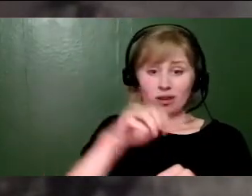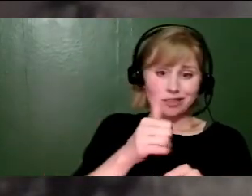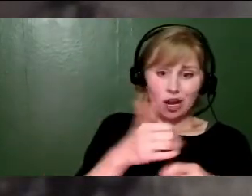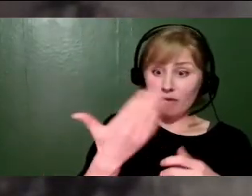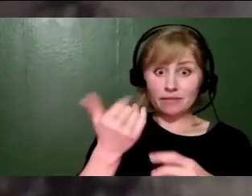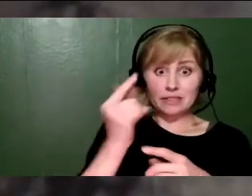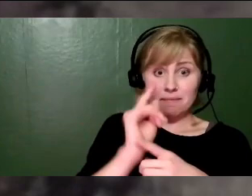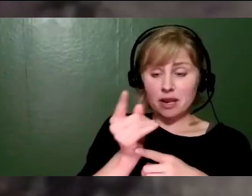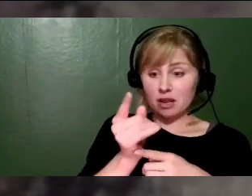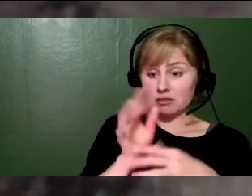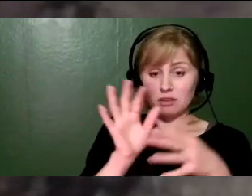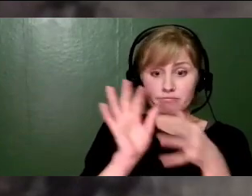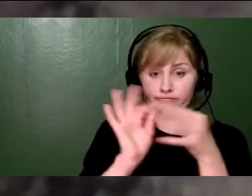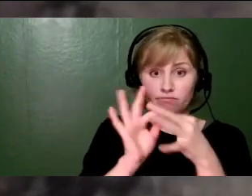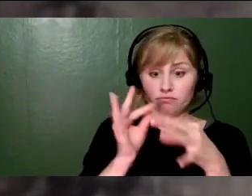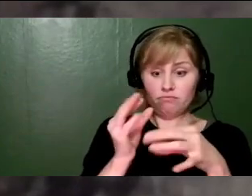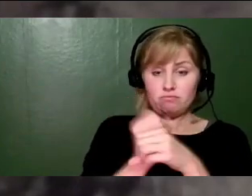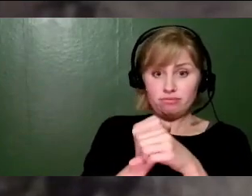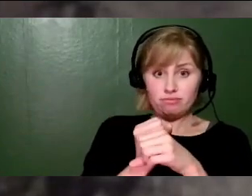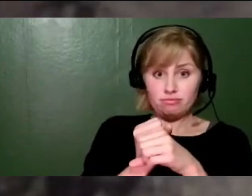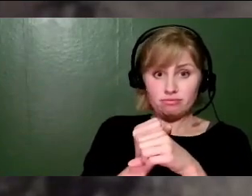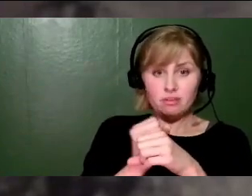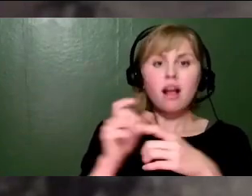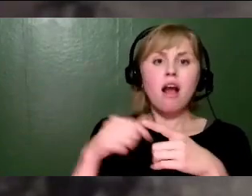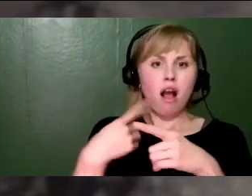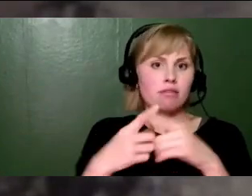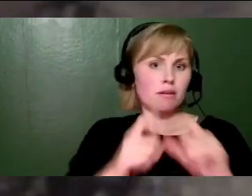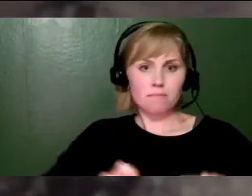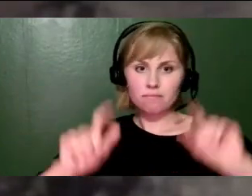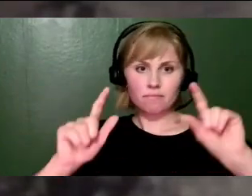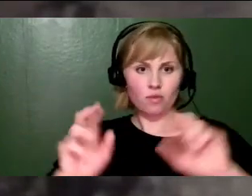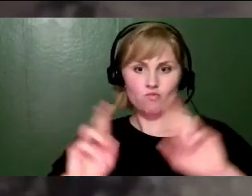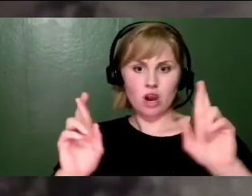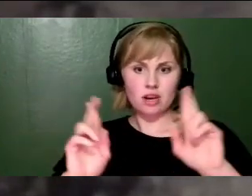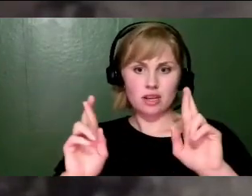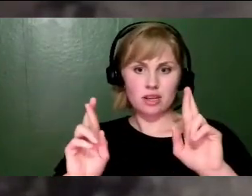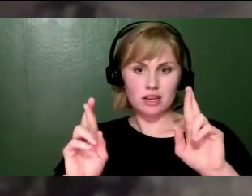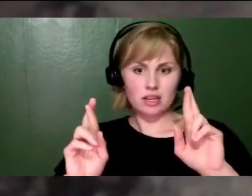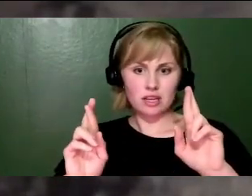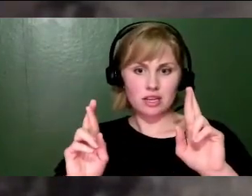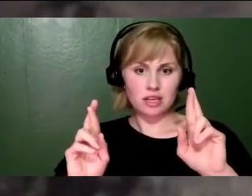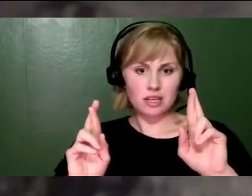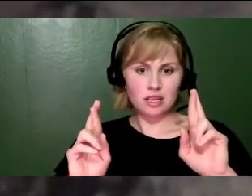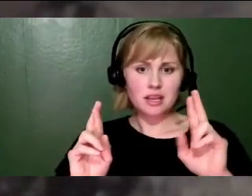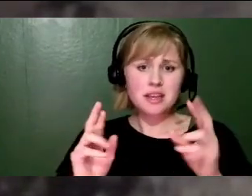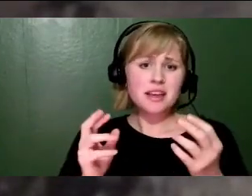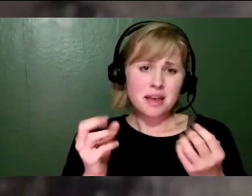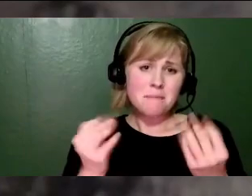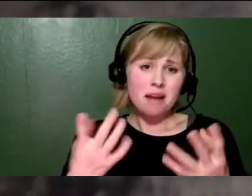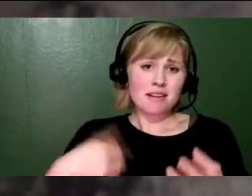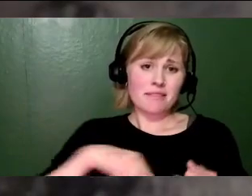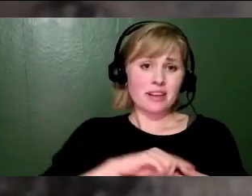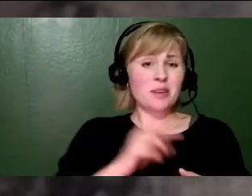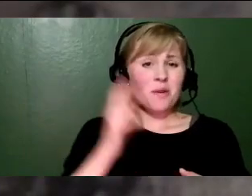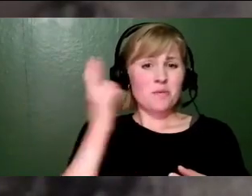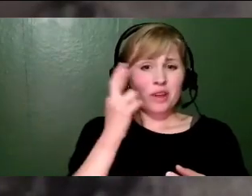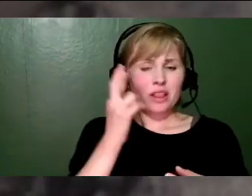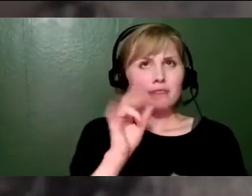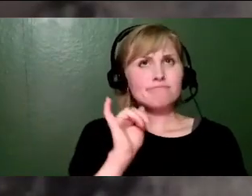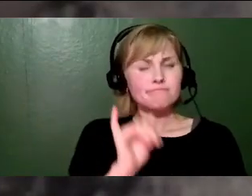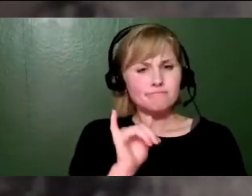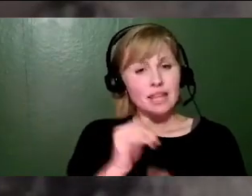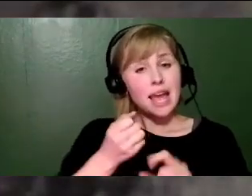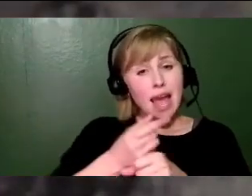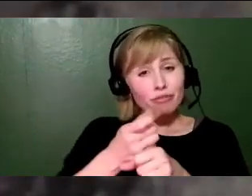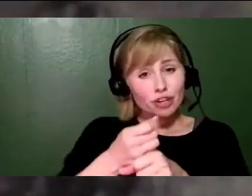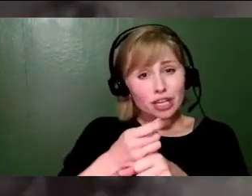going to cherish being together more than ever before. But I think many professors are realizing there's a core of what I'm doing that's the same every